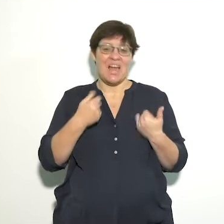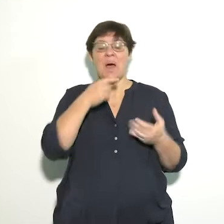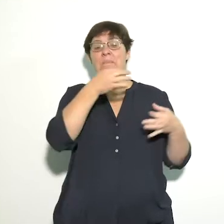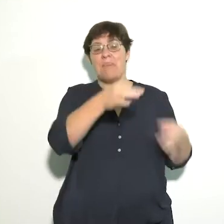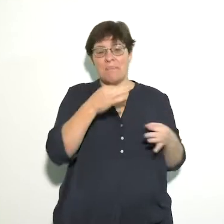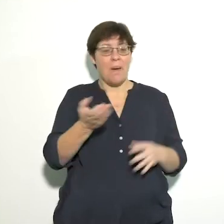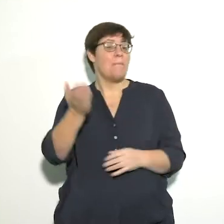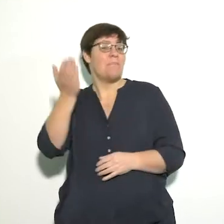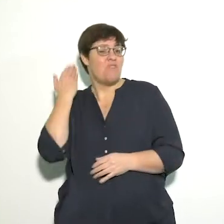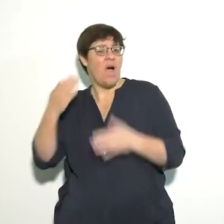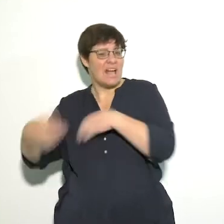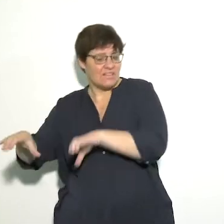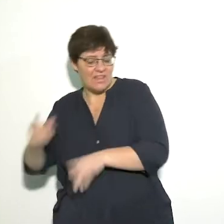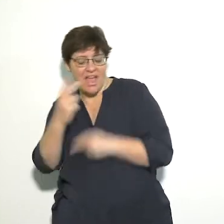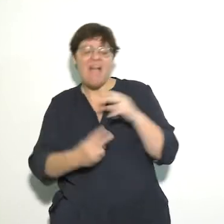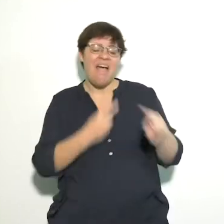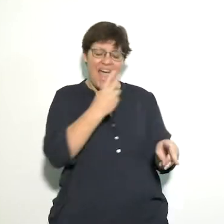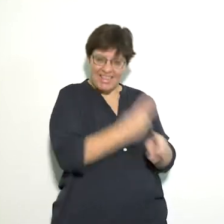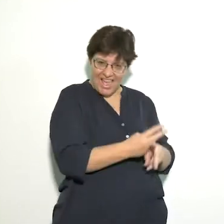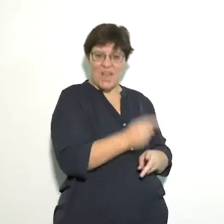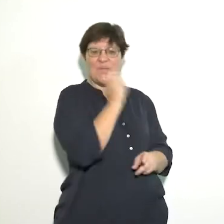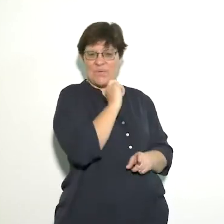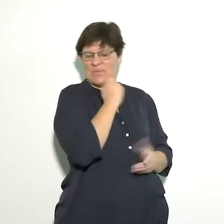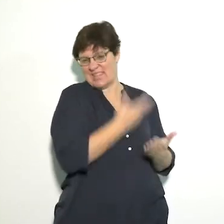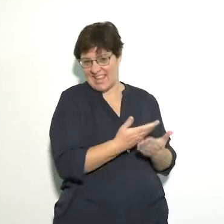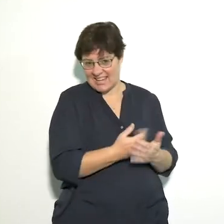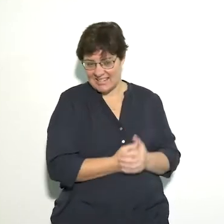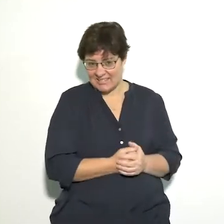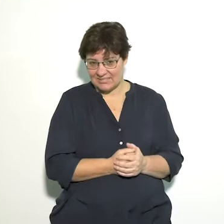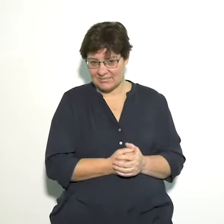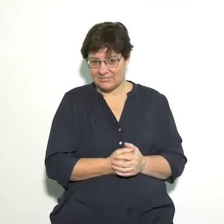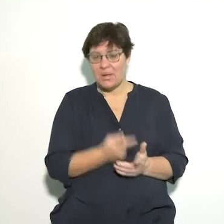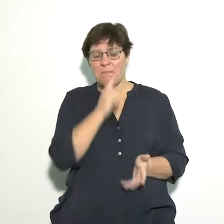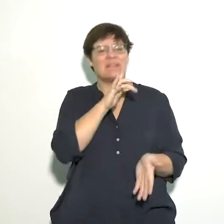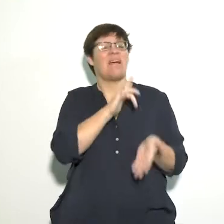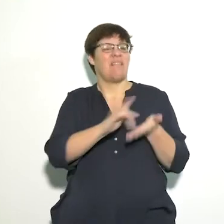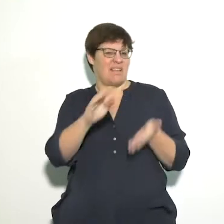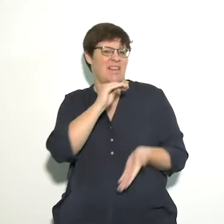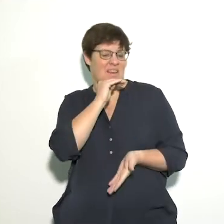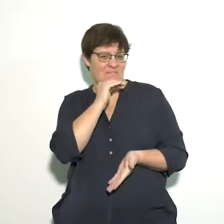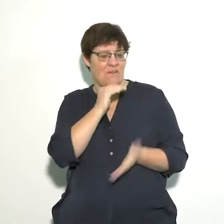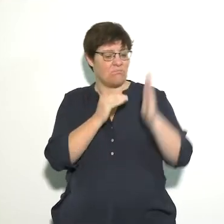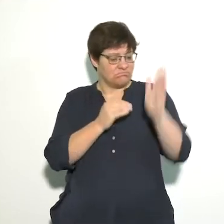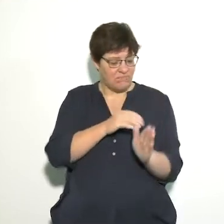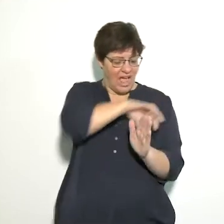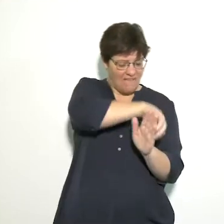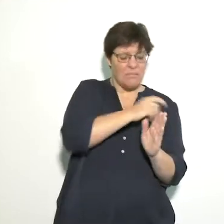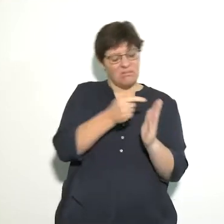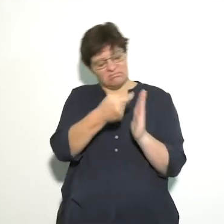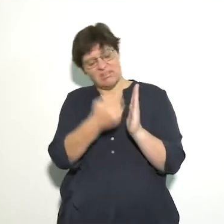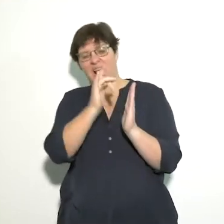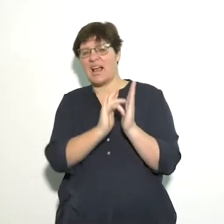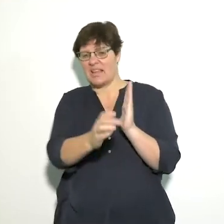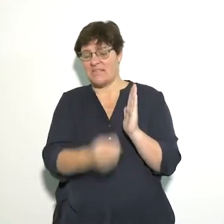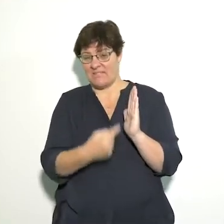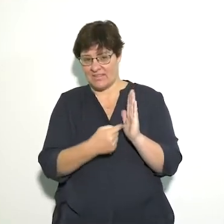using paper that I've used for other activities that are no longer functional but are still clean on one side. So to create your